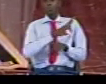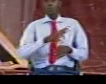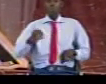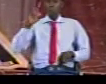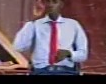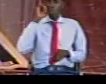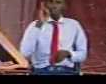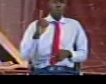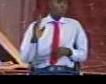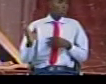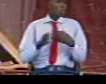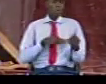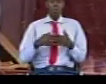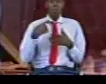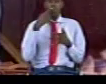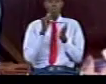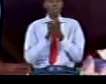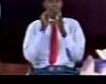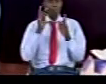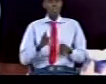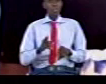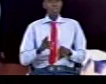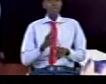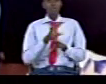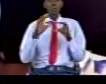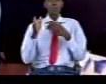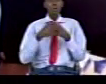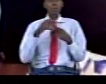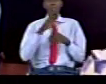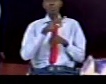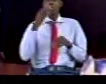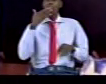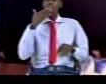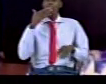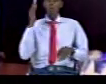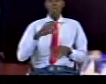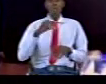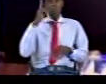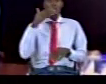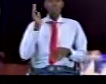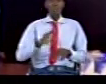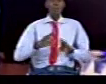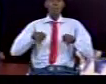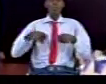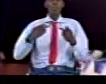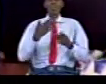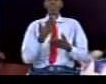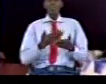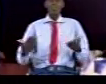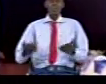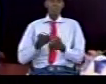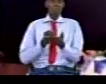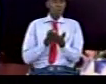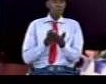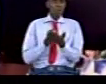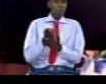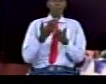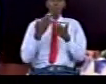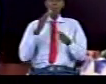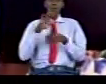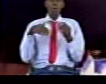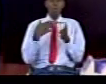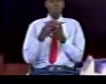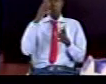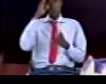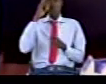is. Recompense to no man evil for evil. Provide things honest in the sight of all men. If possible, if it